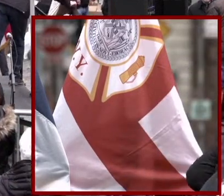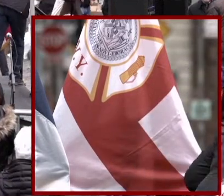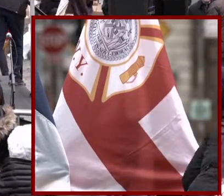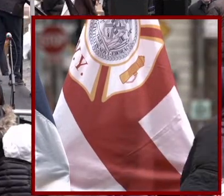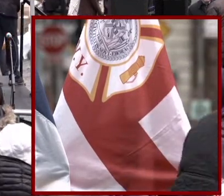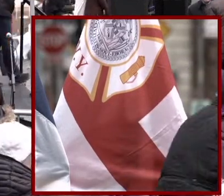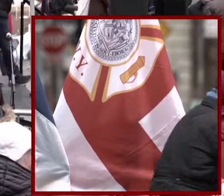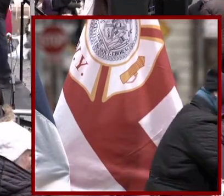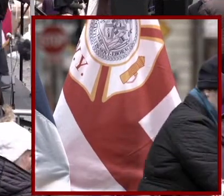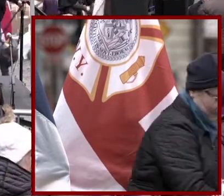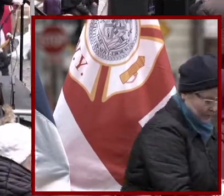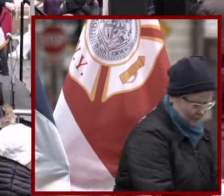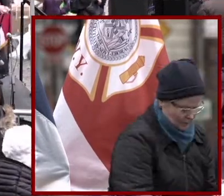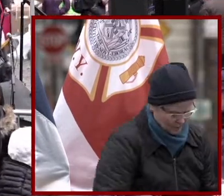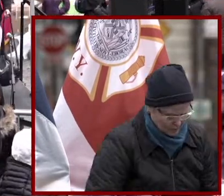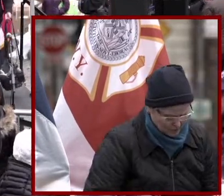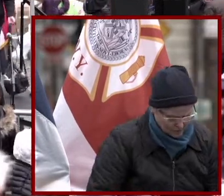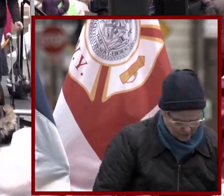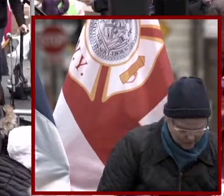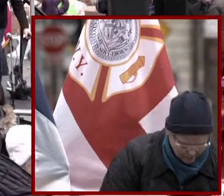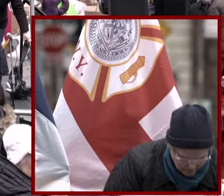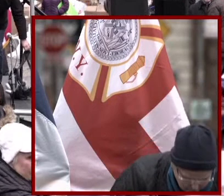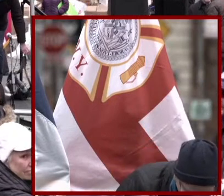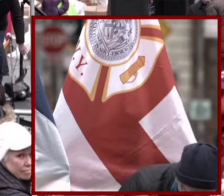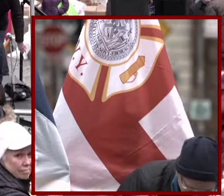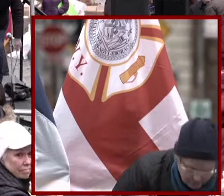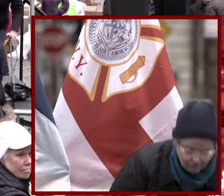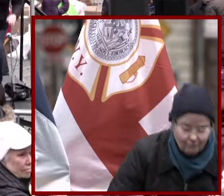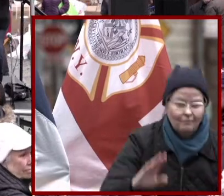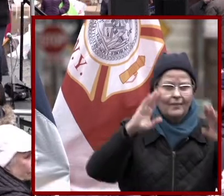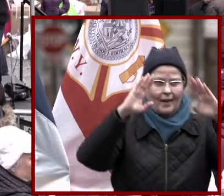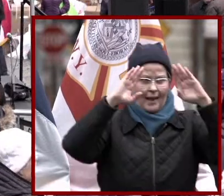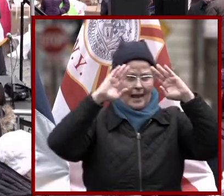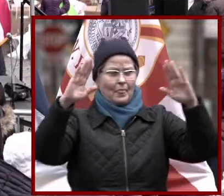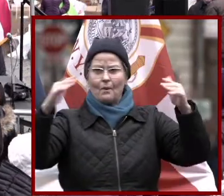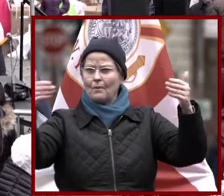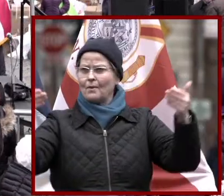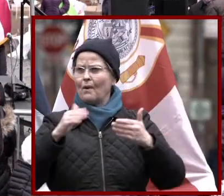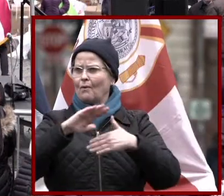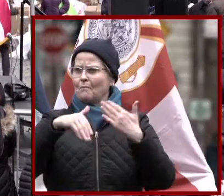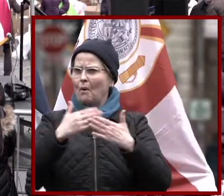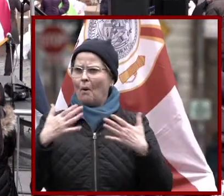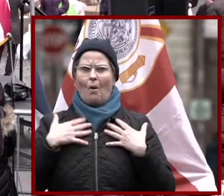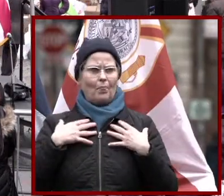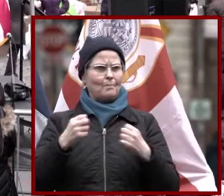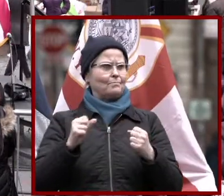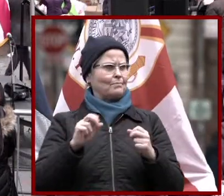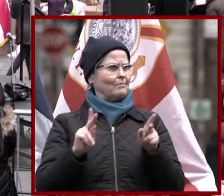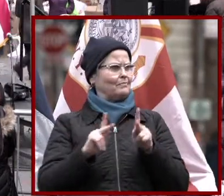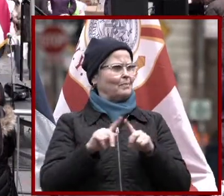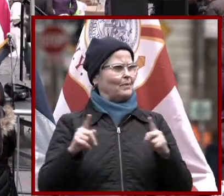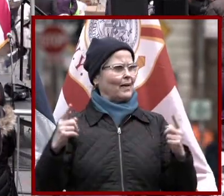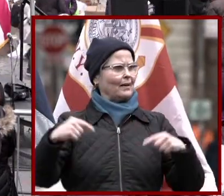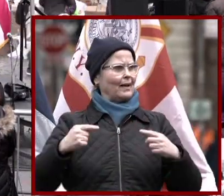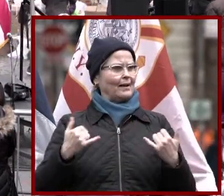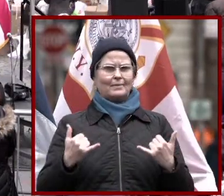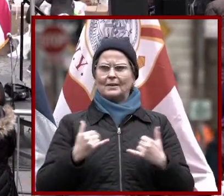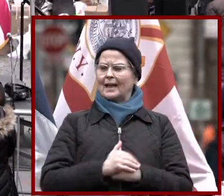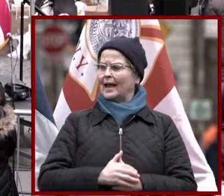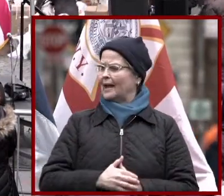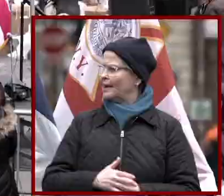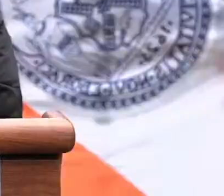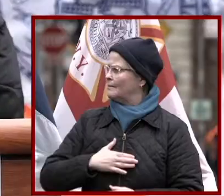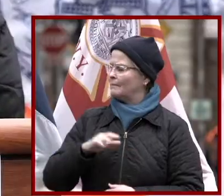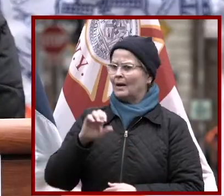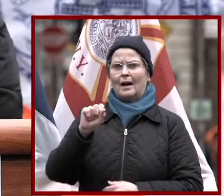Hello and welcome to all you intrepid souls who are out here today. As Edgar said, I am Suzanne Pred-Bass,